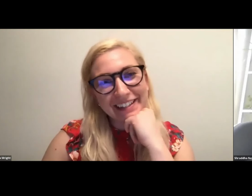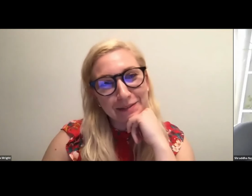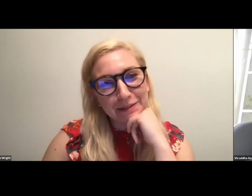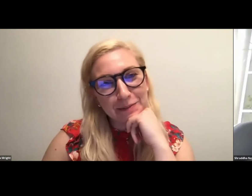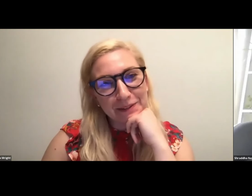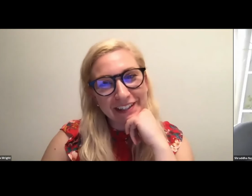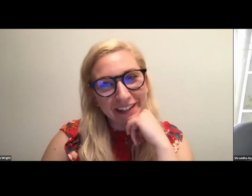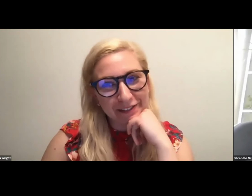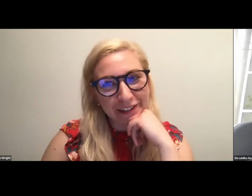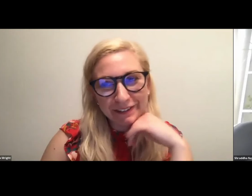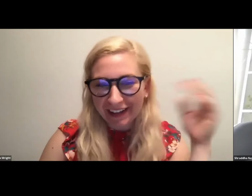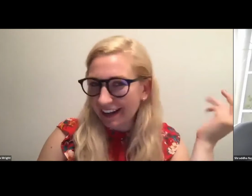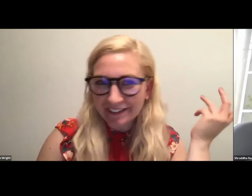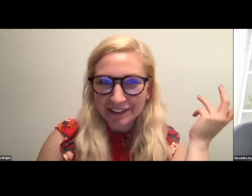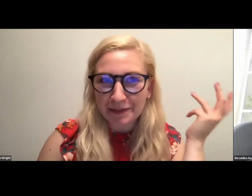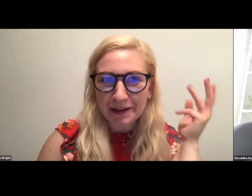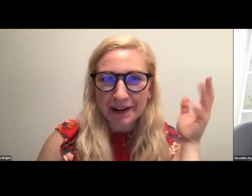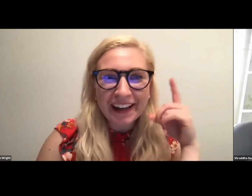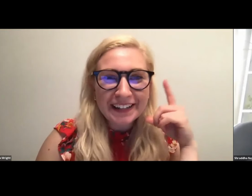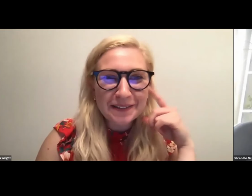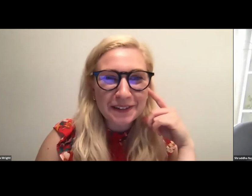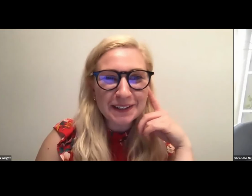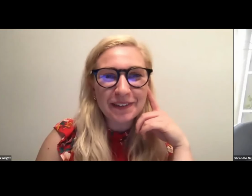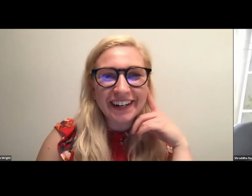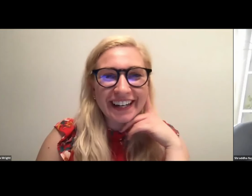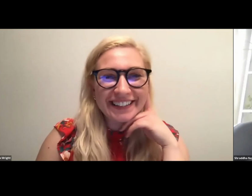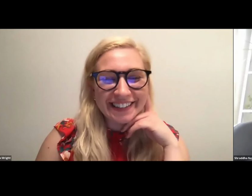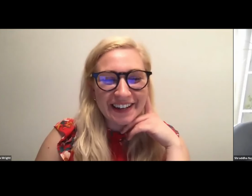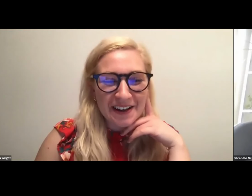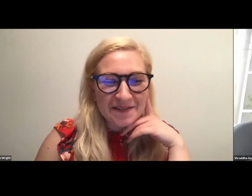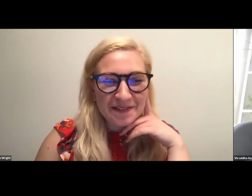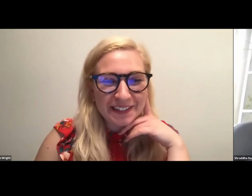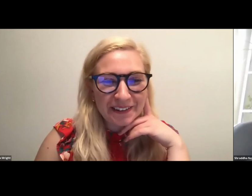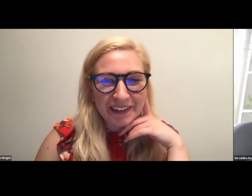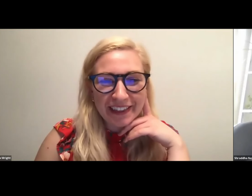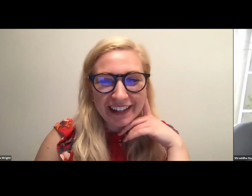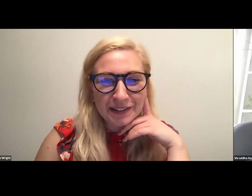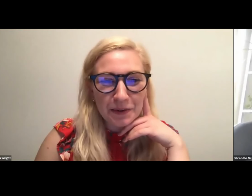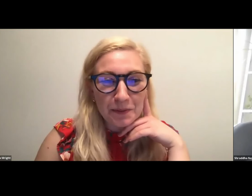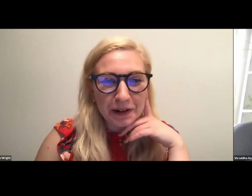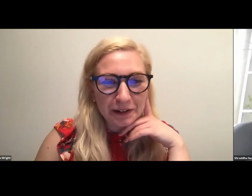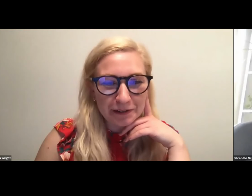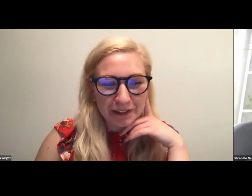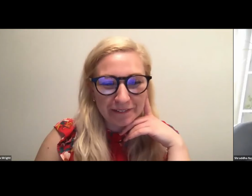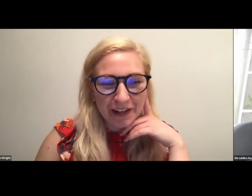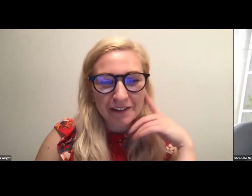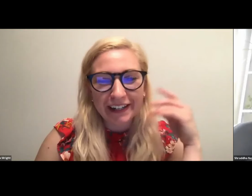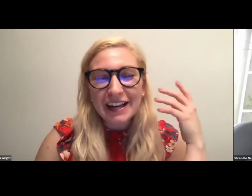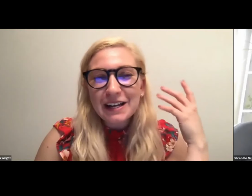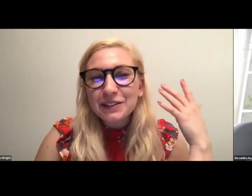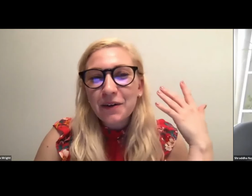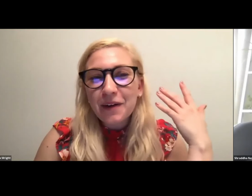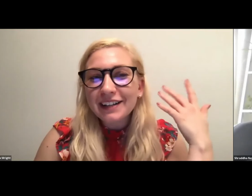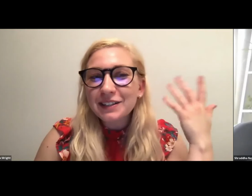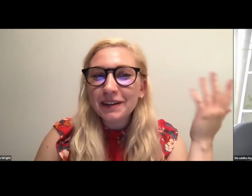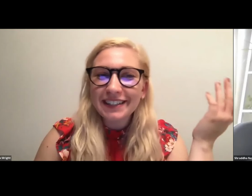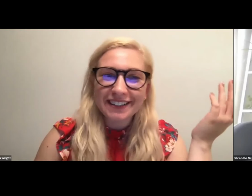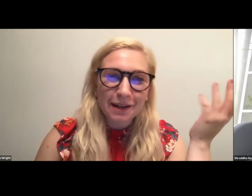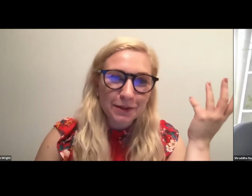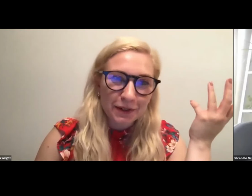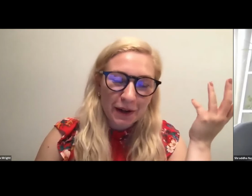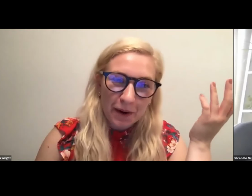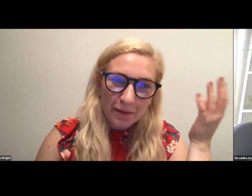glad to hear it's been smooth sailing for you. I have a similar experience. So that's wonderful. All right. So I just